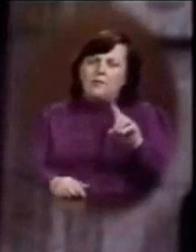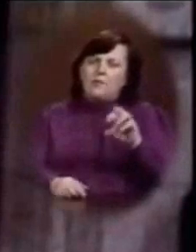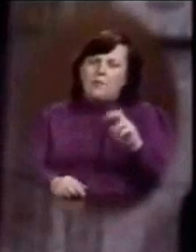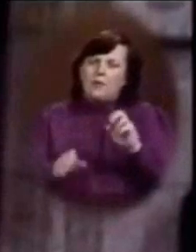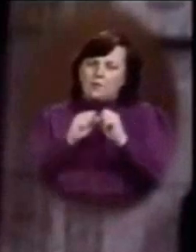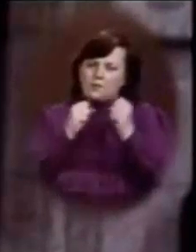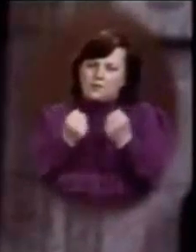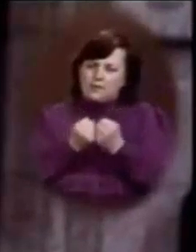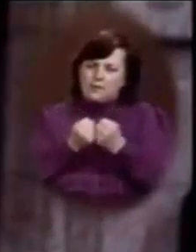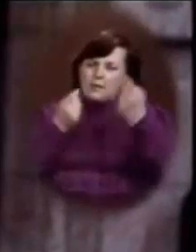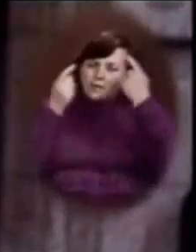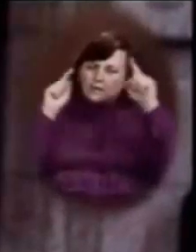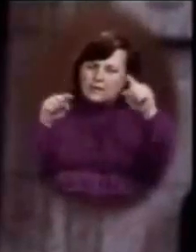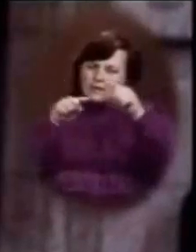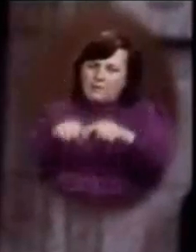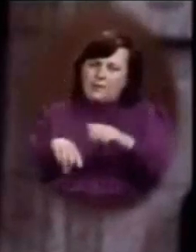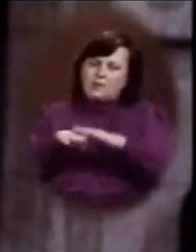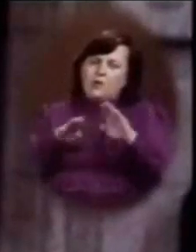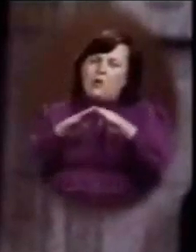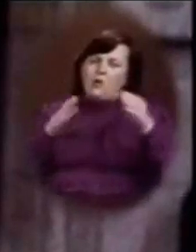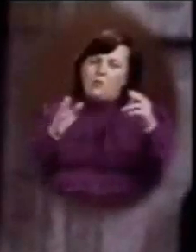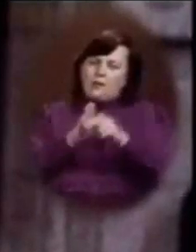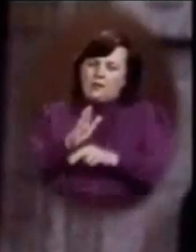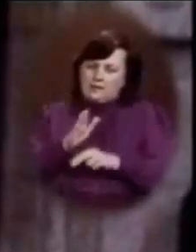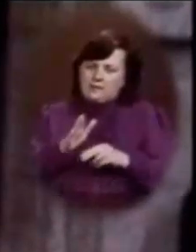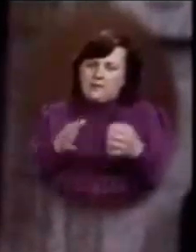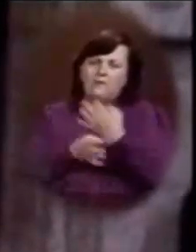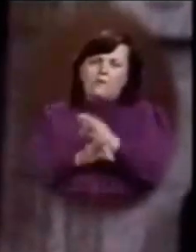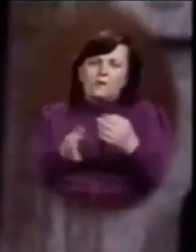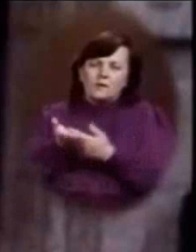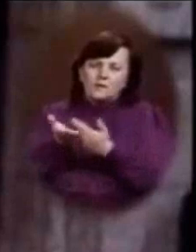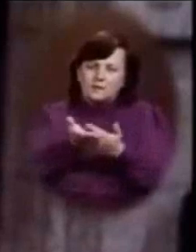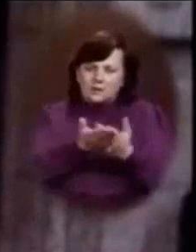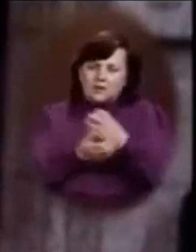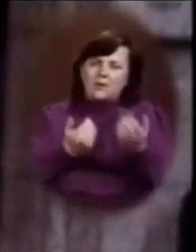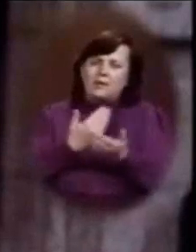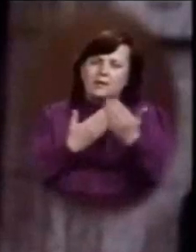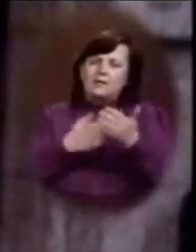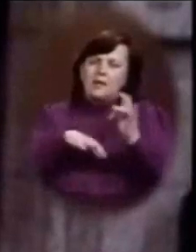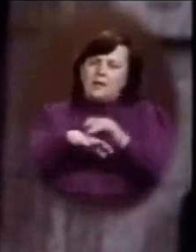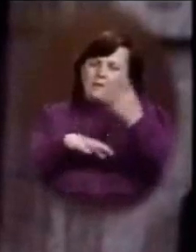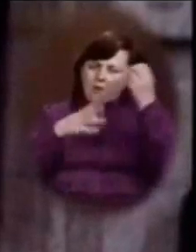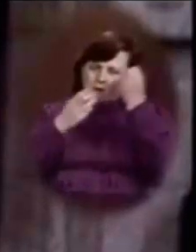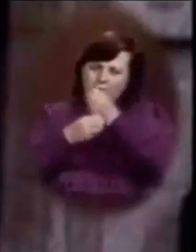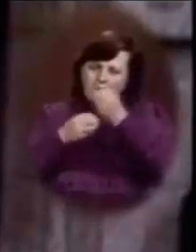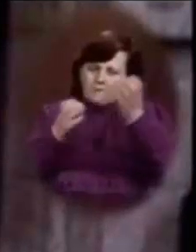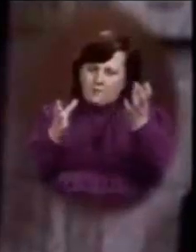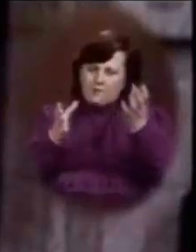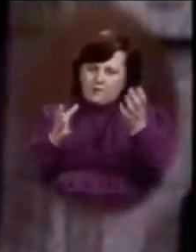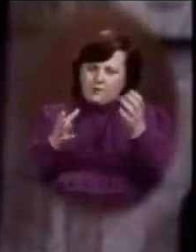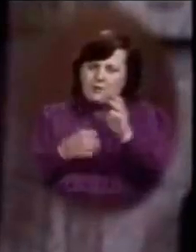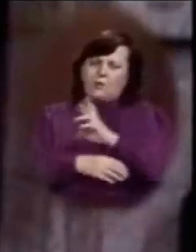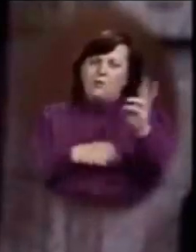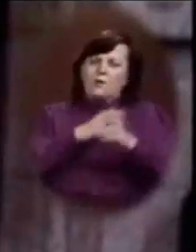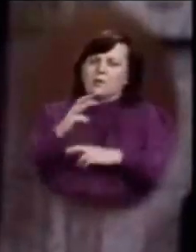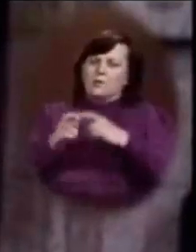success depends on openness, on free discussion, and on easy access to information. We in the West